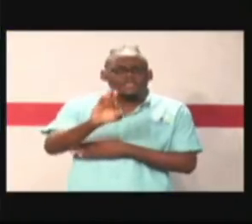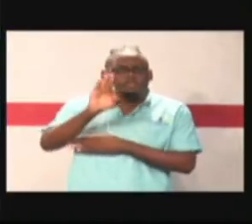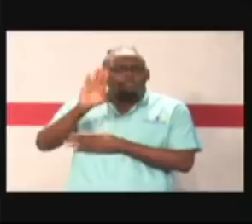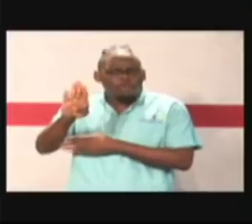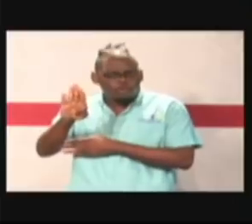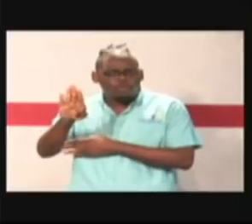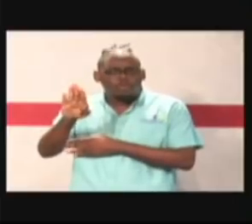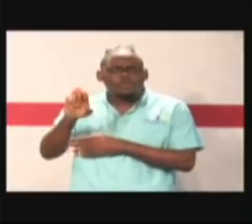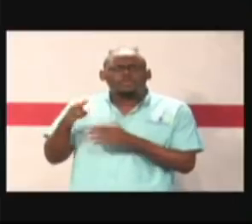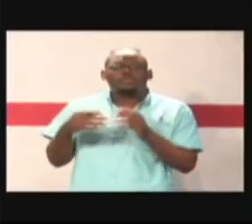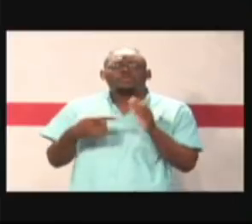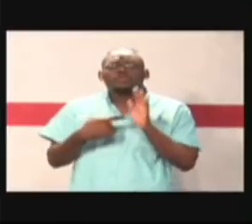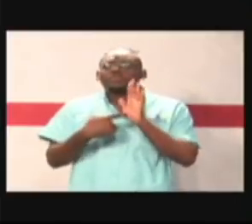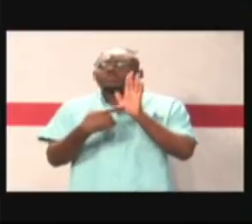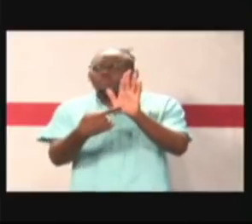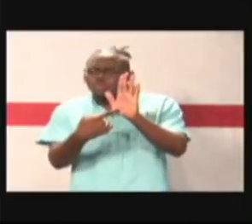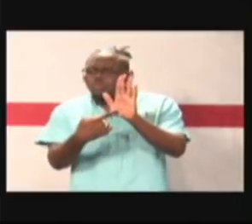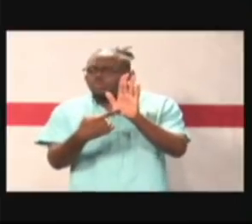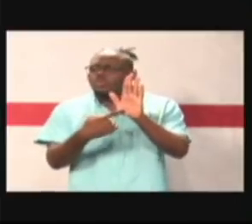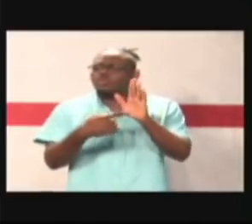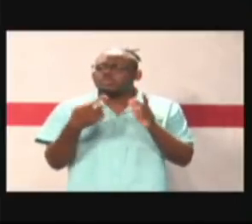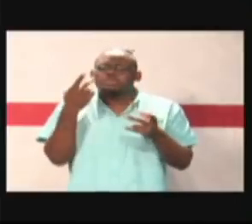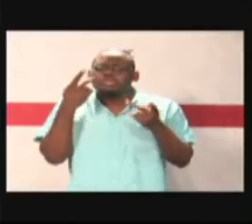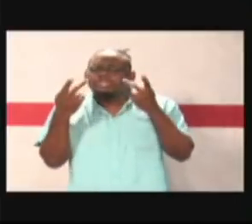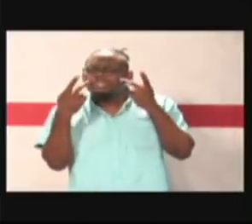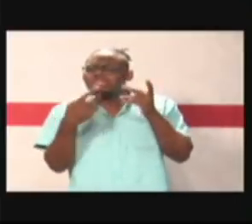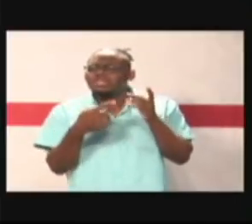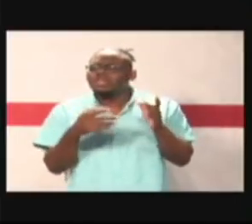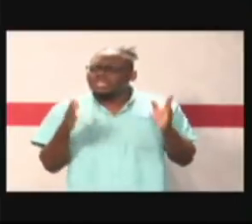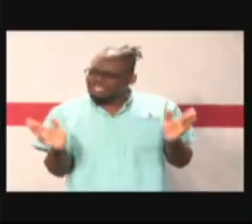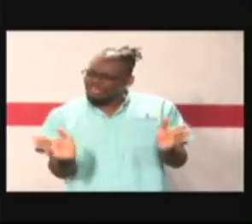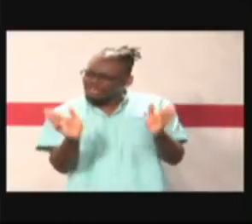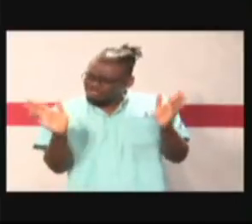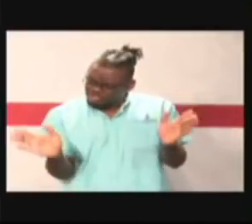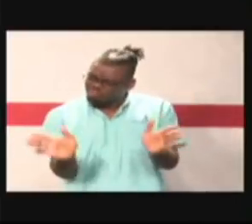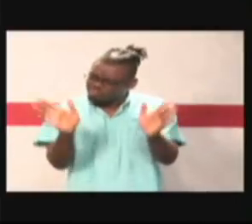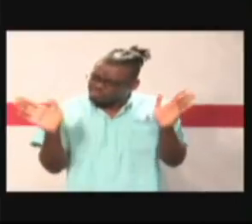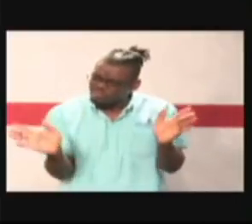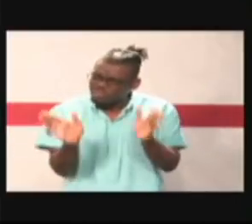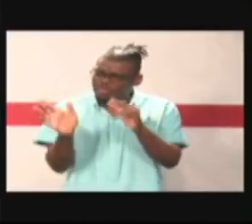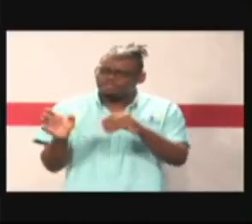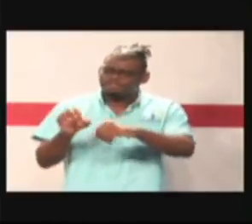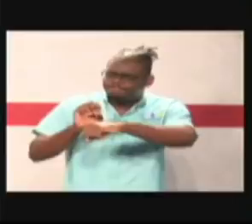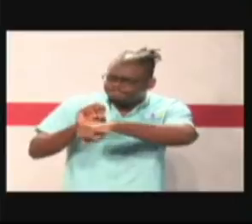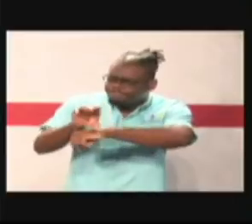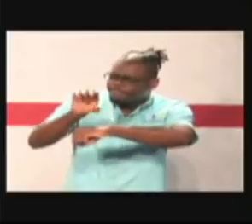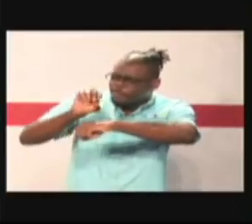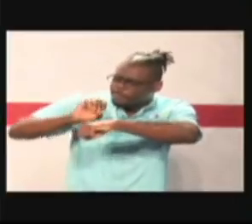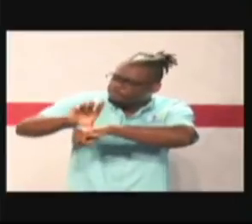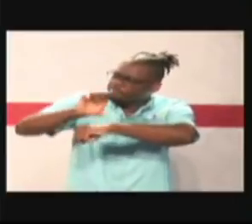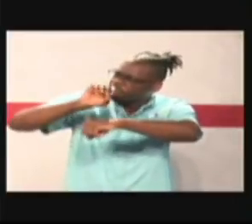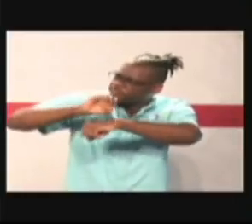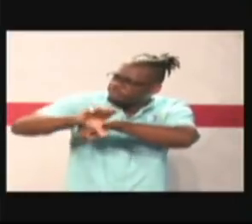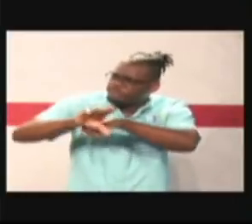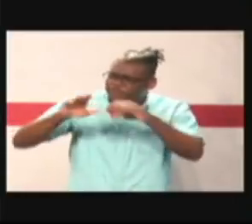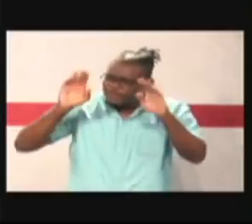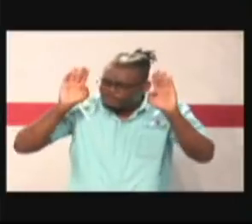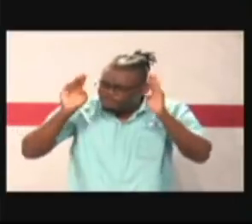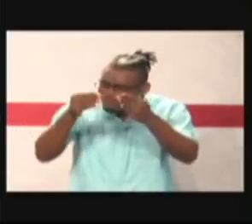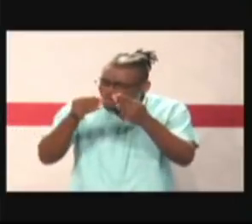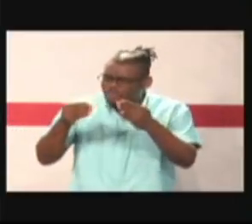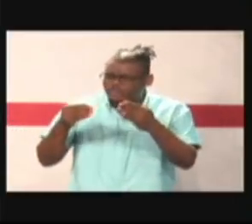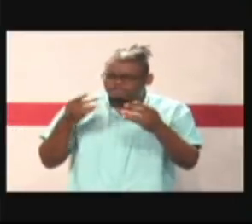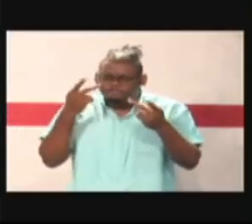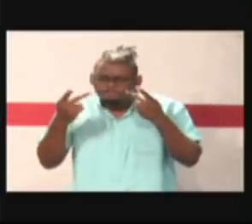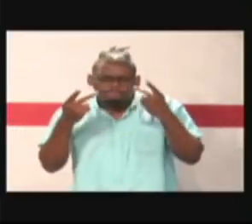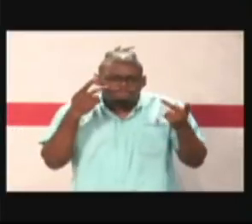is drilling down to one major non-communicable disease in Trinidad and Tobago,